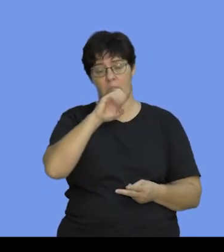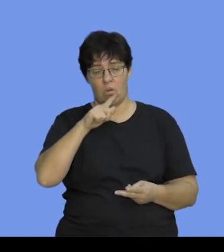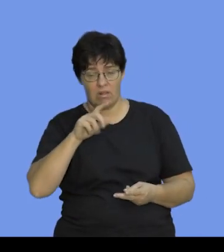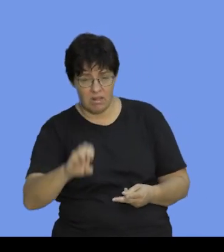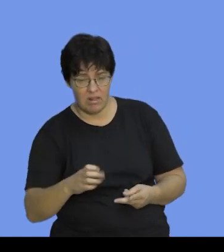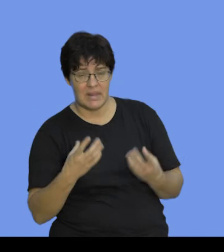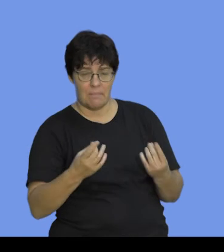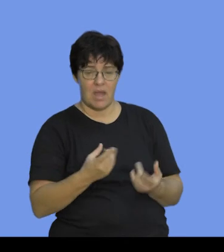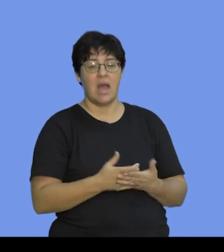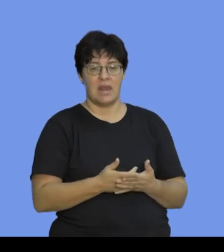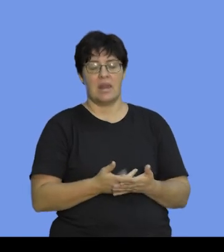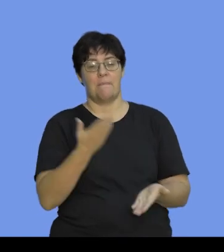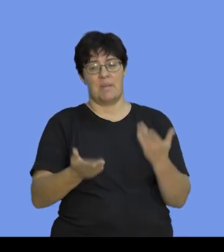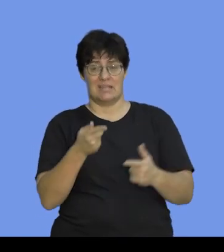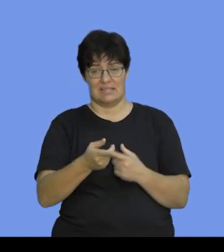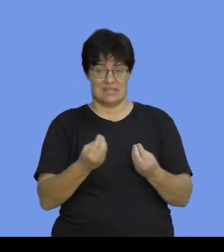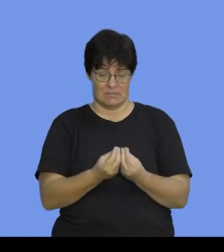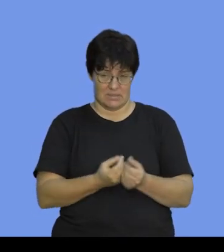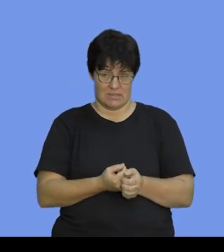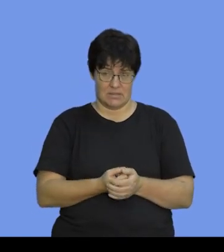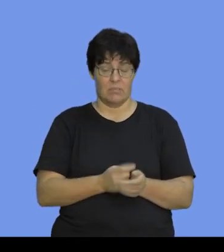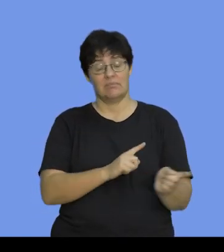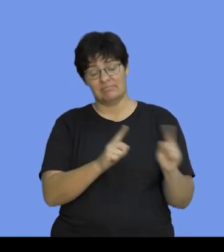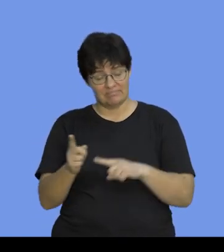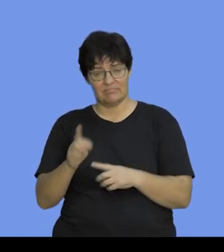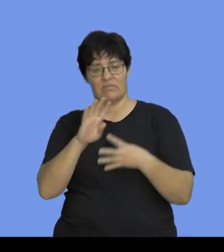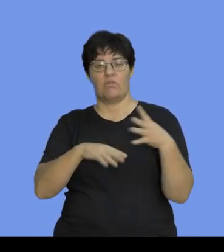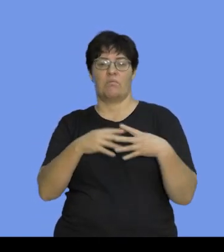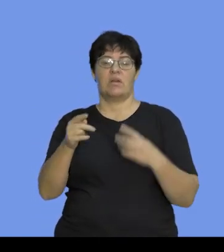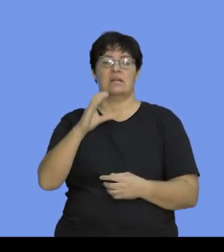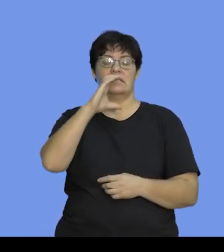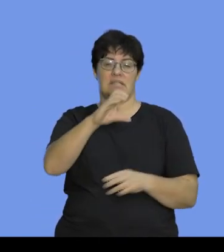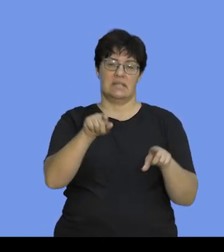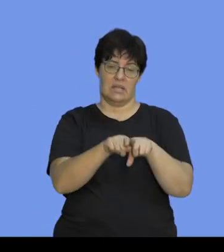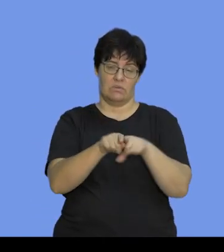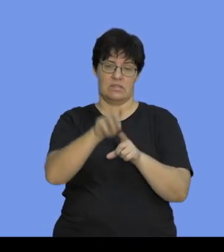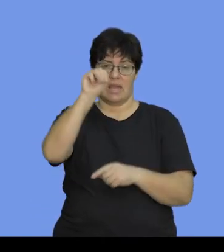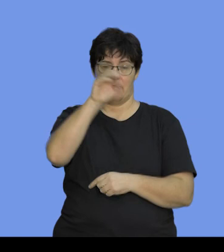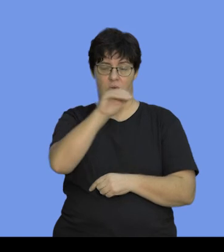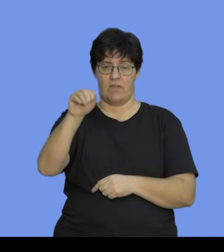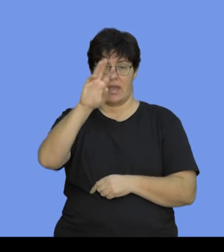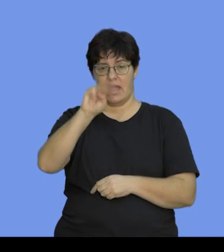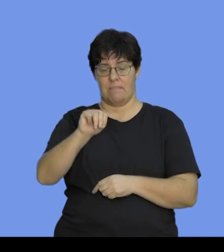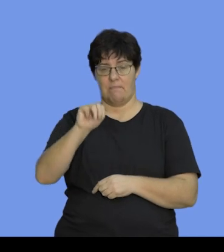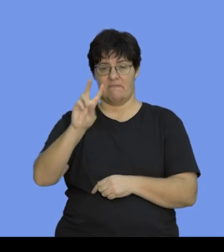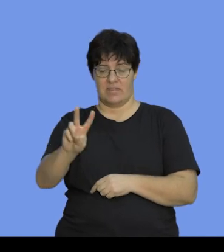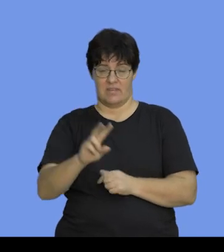we talk moles, which is a number, we talk masses of substances, which took us to the formula C is equals to